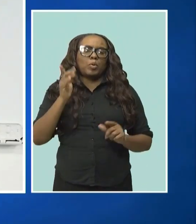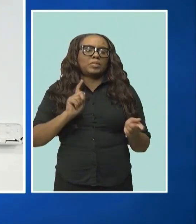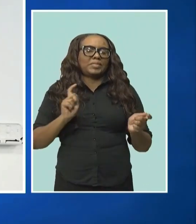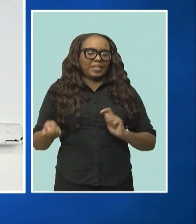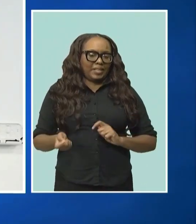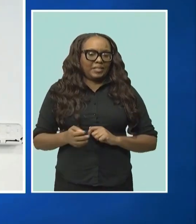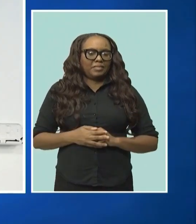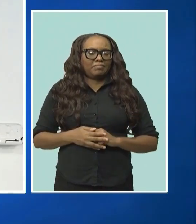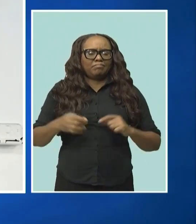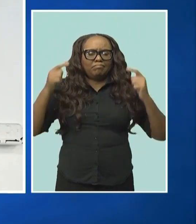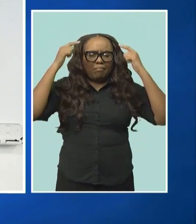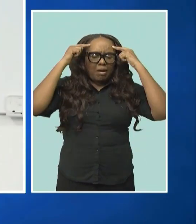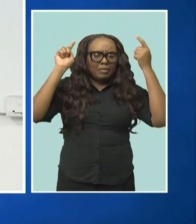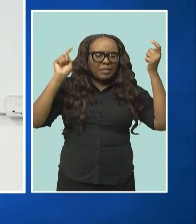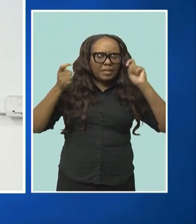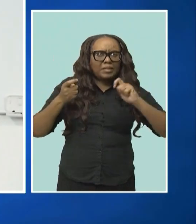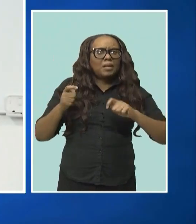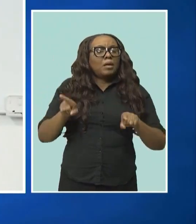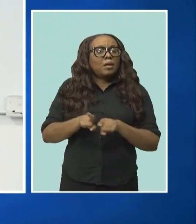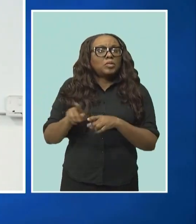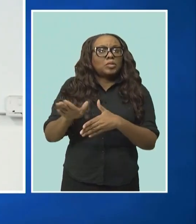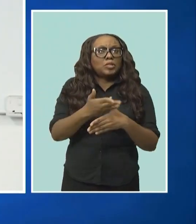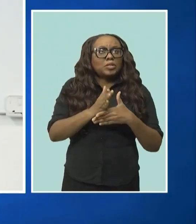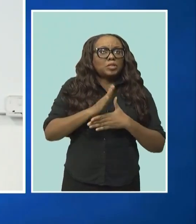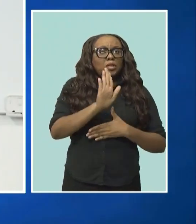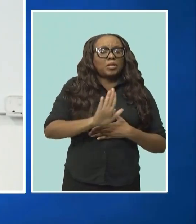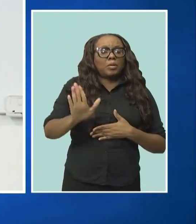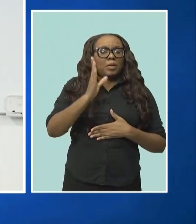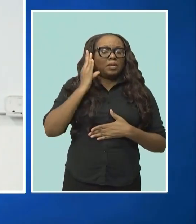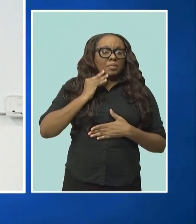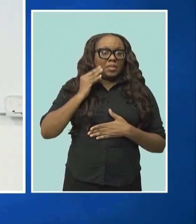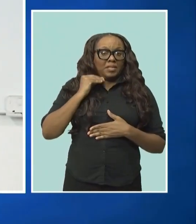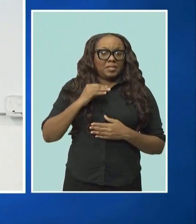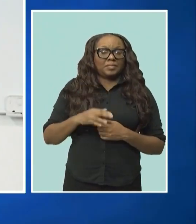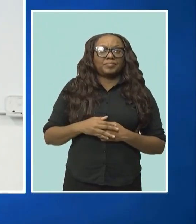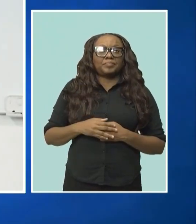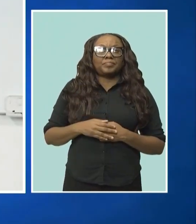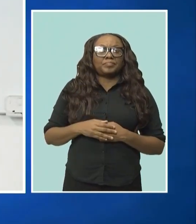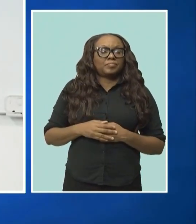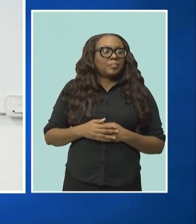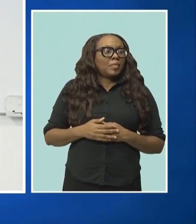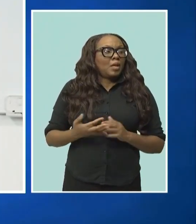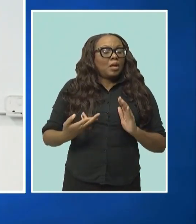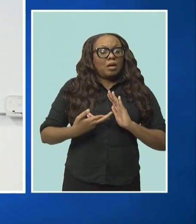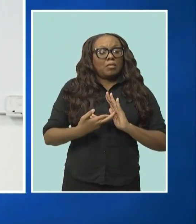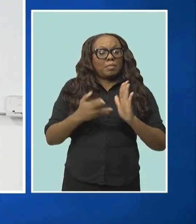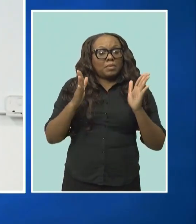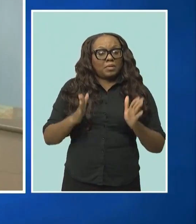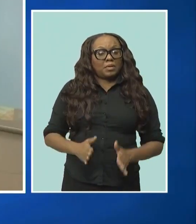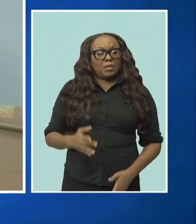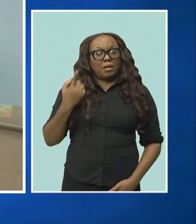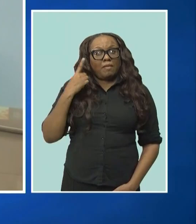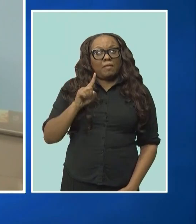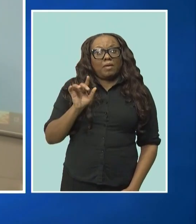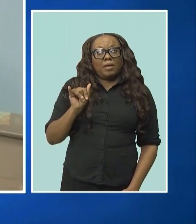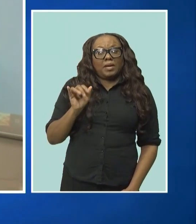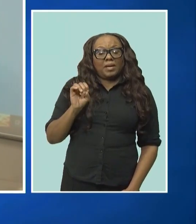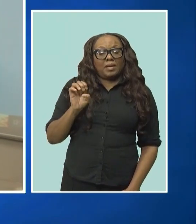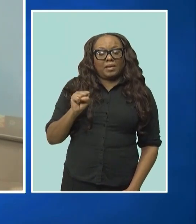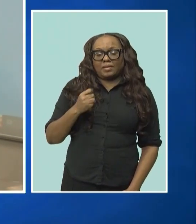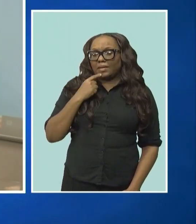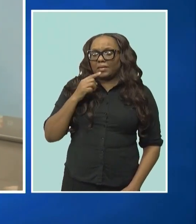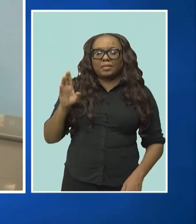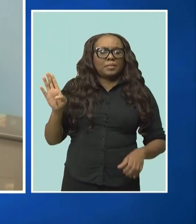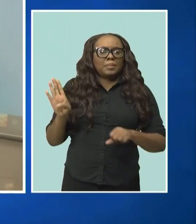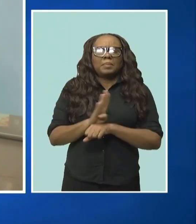so that others can benefit. Acting manager of the scheme, Ryan Mosley, in his remarks to the new cohorts, said business is